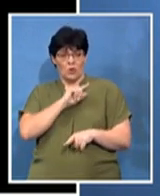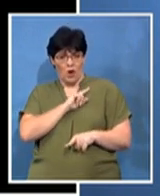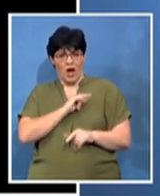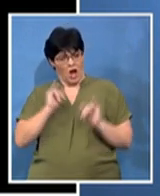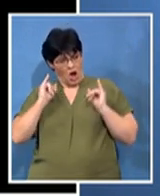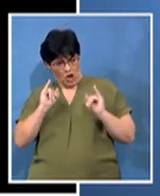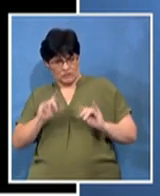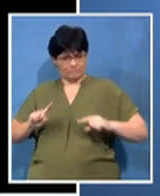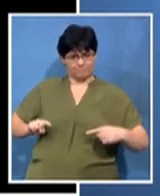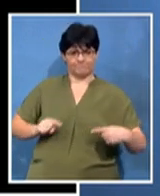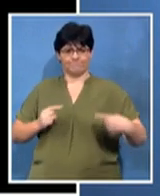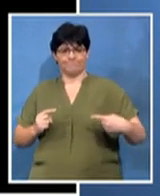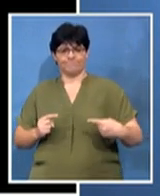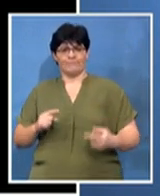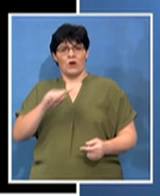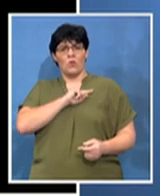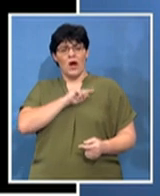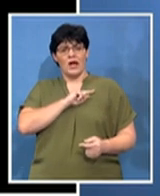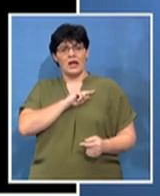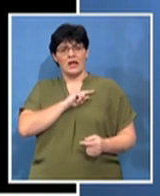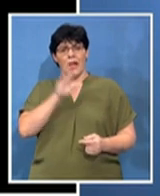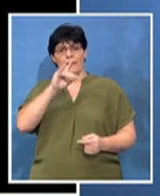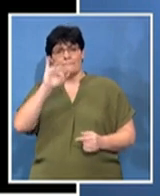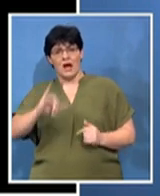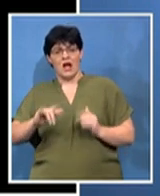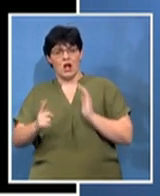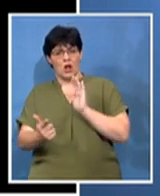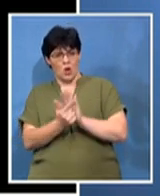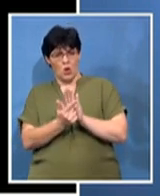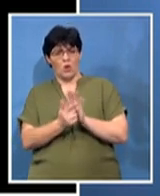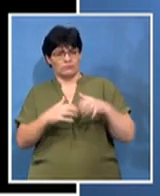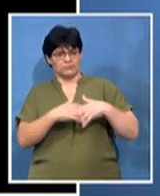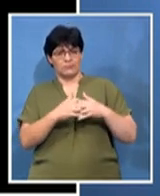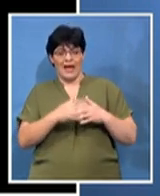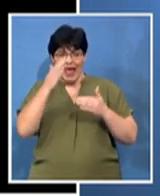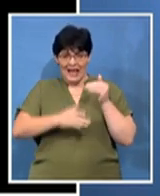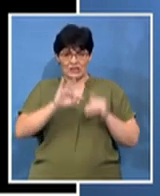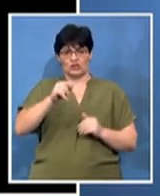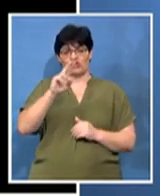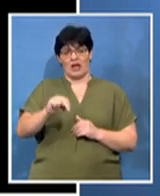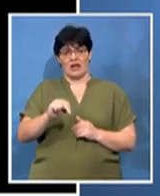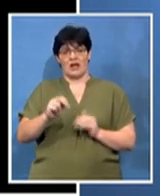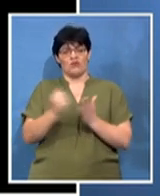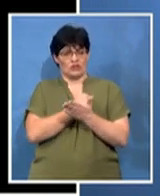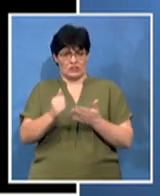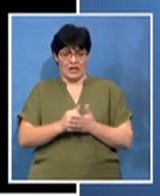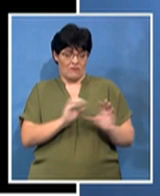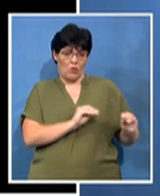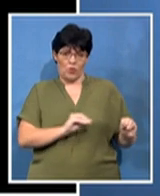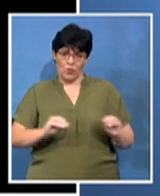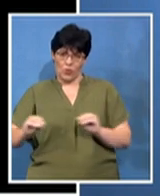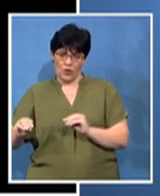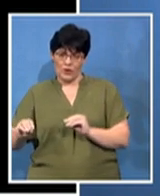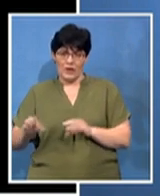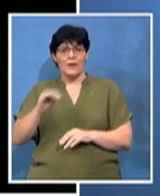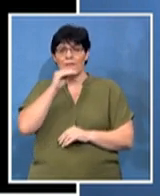by law, be registered by the end of January. And if this issue drags on, then it means that actually